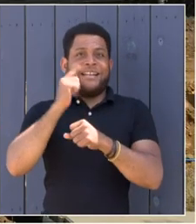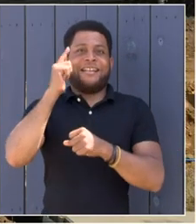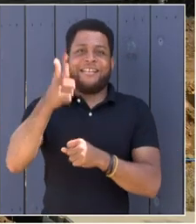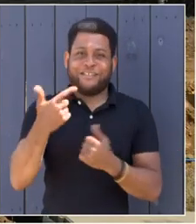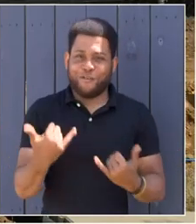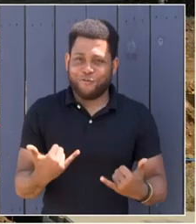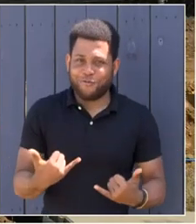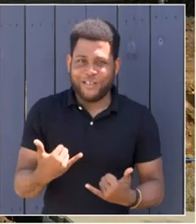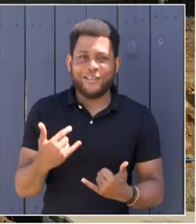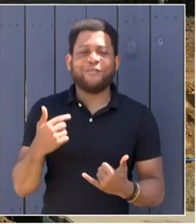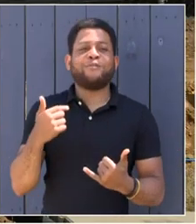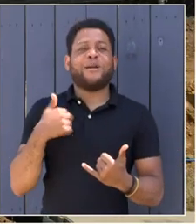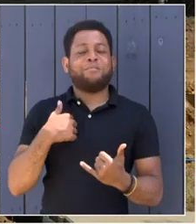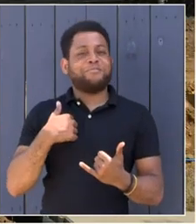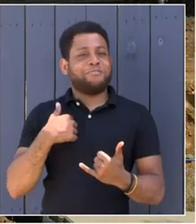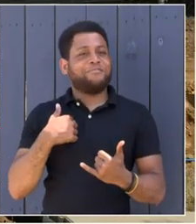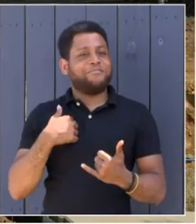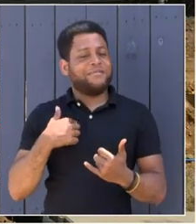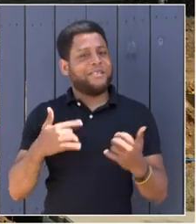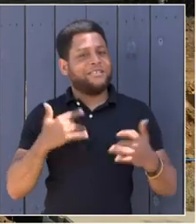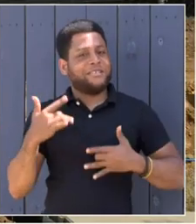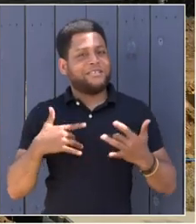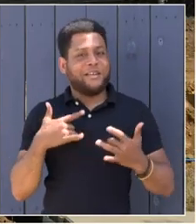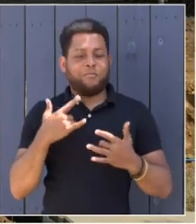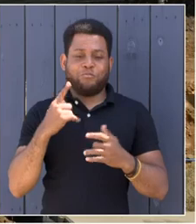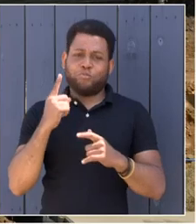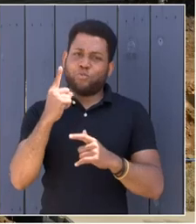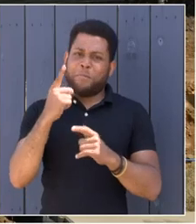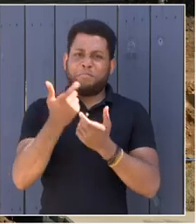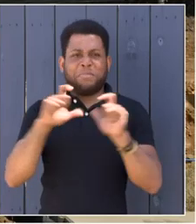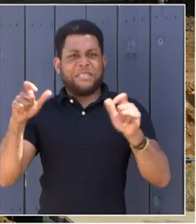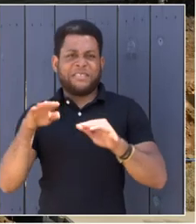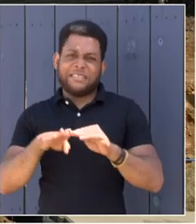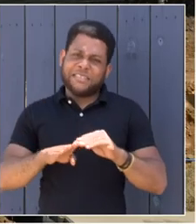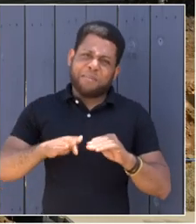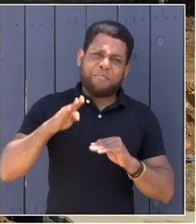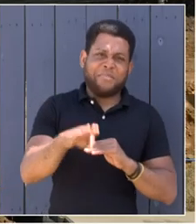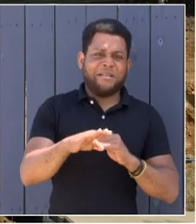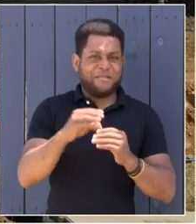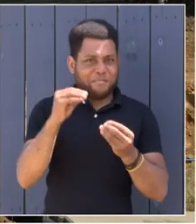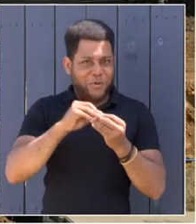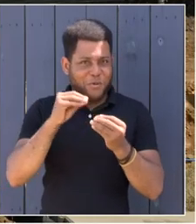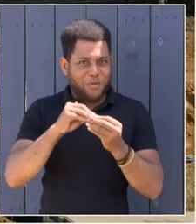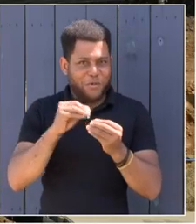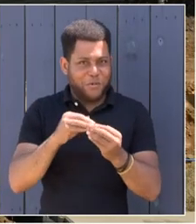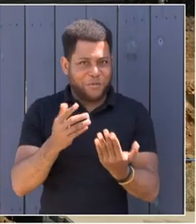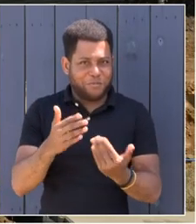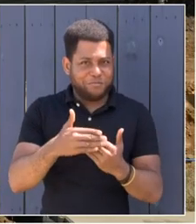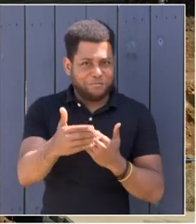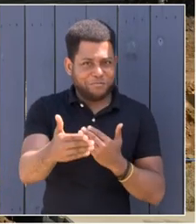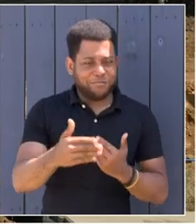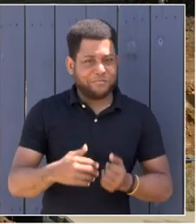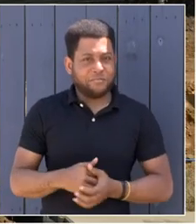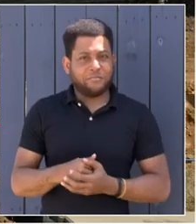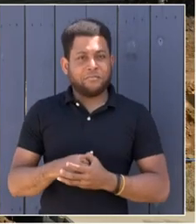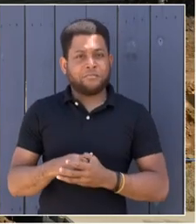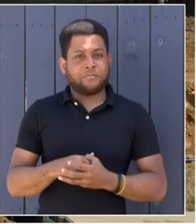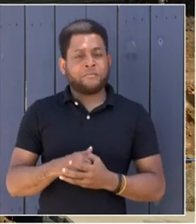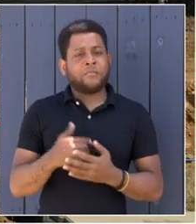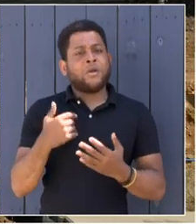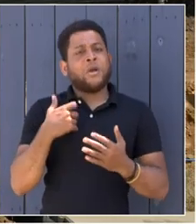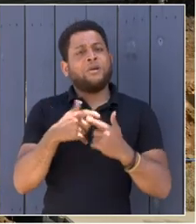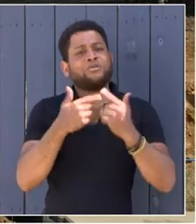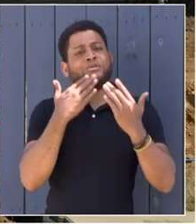one step closer to the finish line. And I want to thank someone who the mayor mentioned can't be with us today, but without